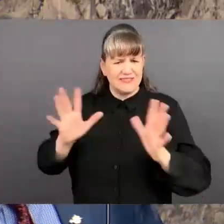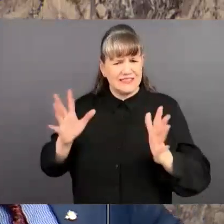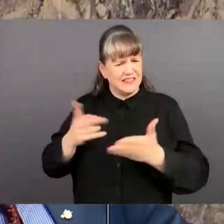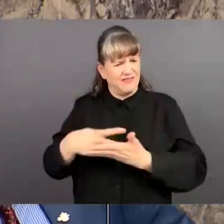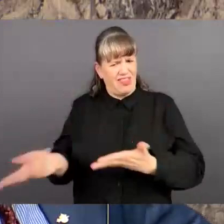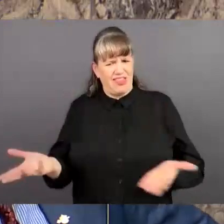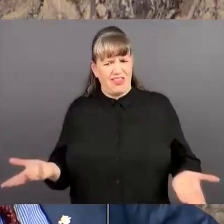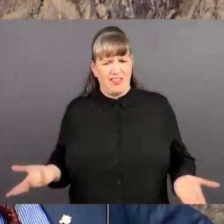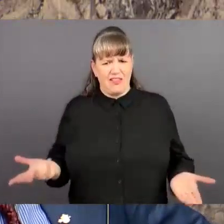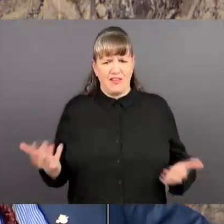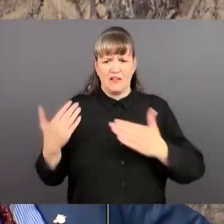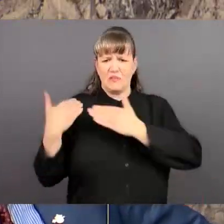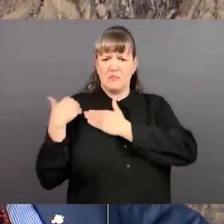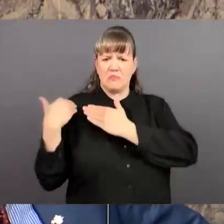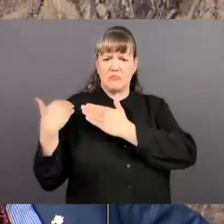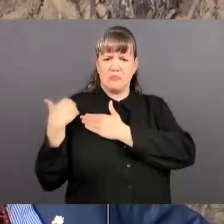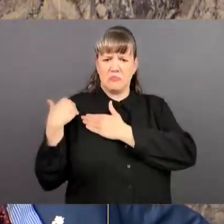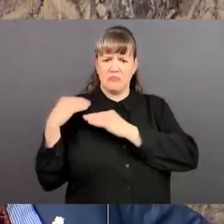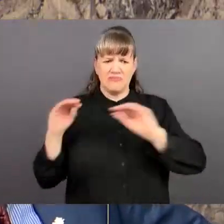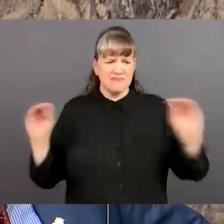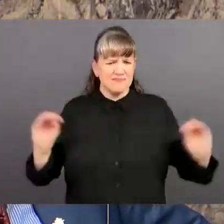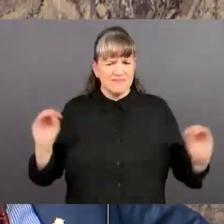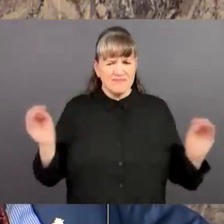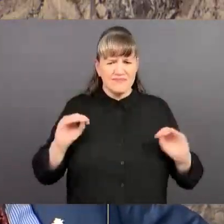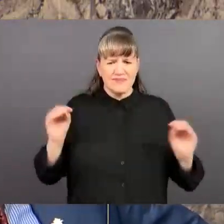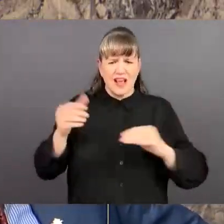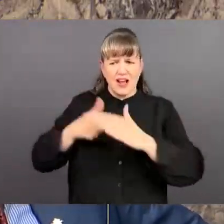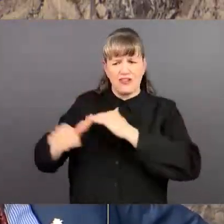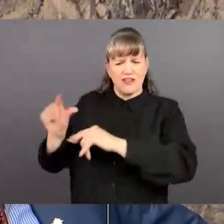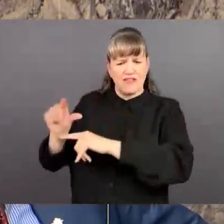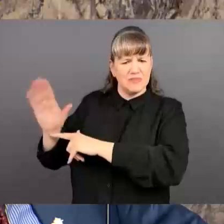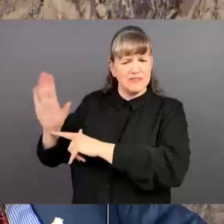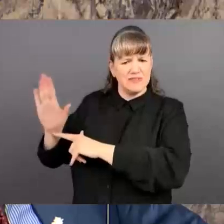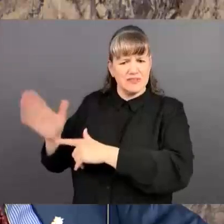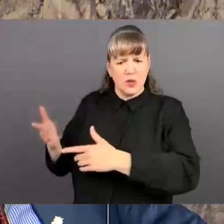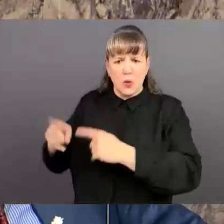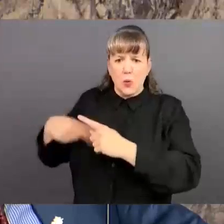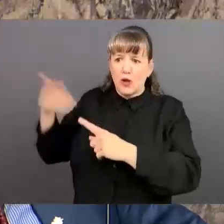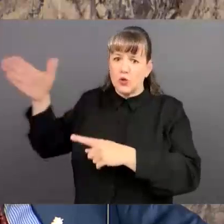stop releasing potentially dangerous psychiatric patients without proper care?